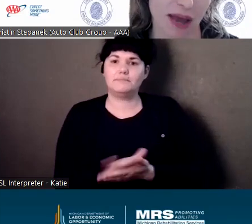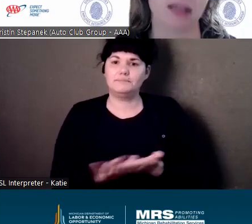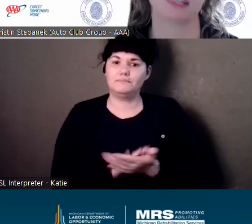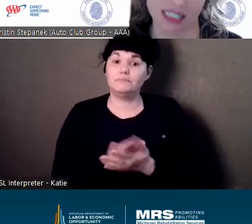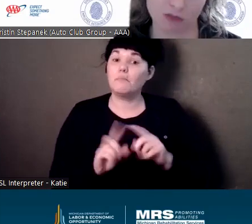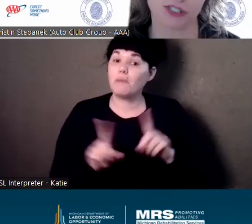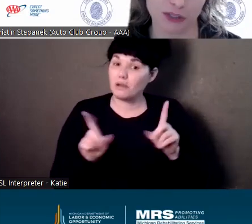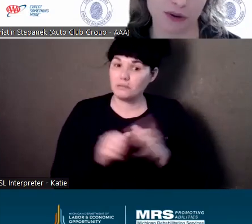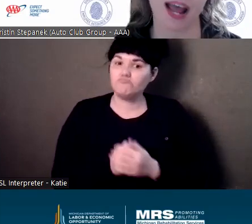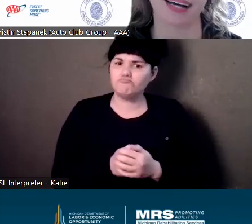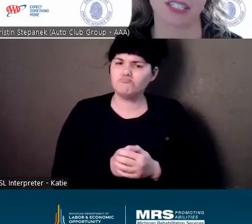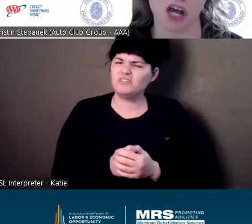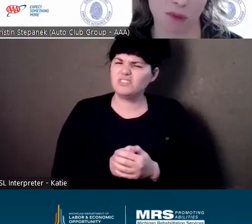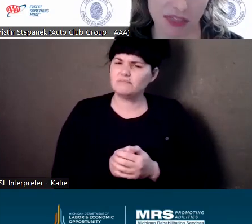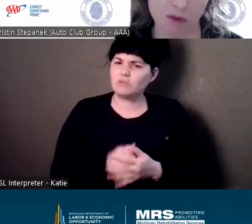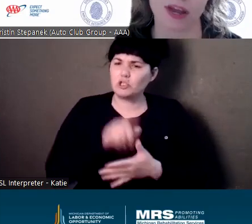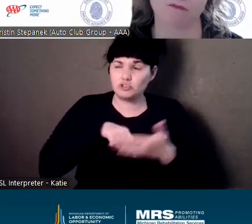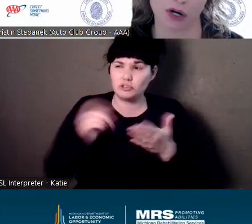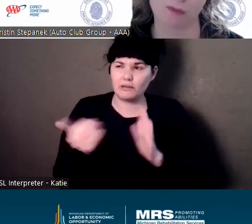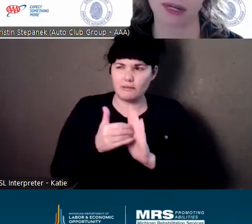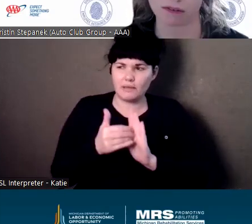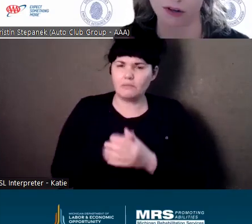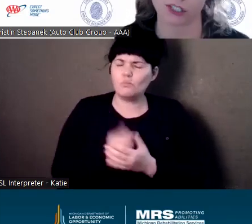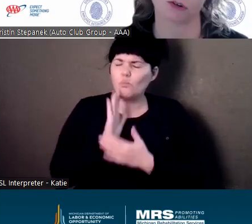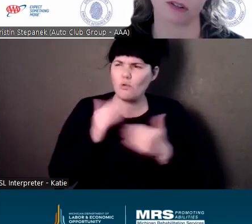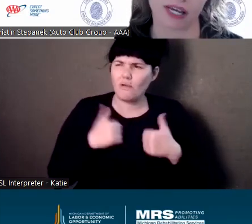you to check back. Yes, we do. And I think we have more